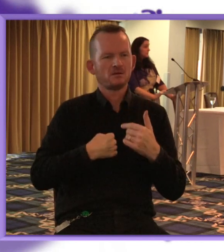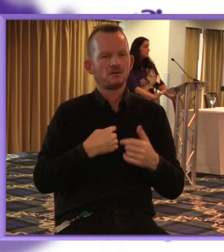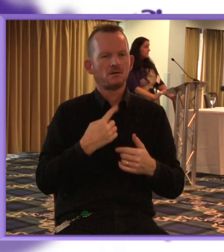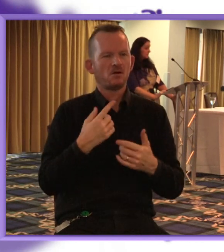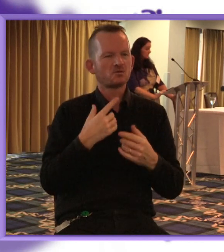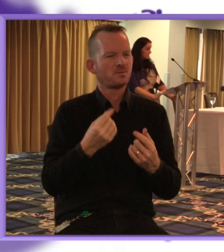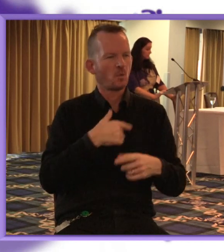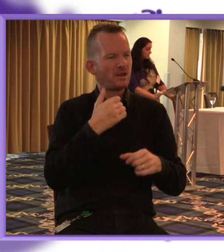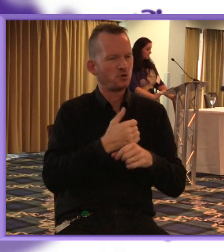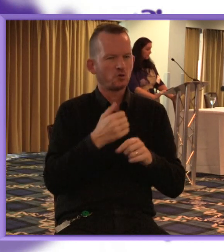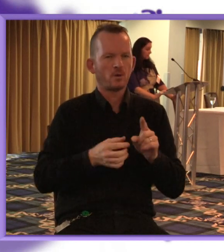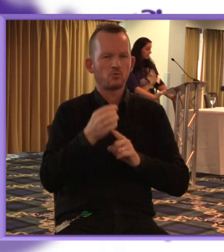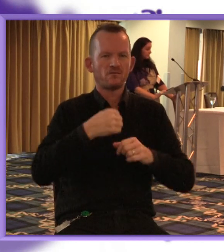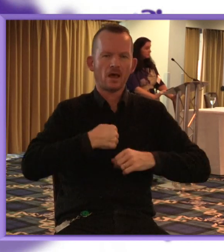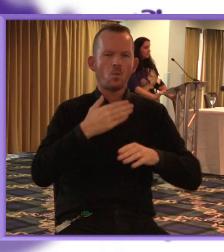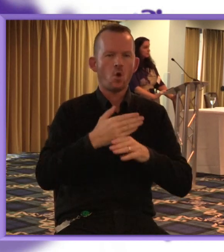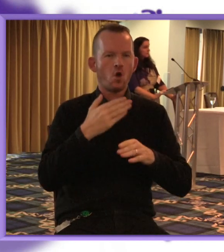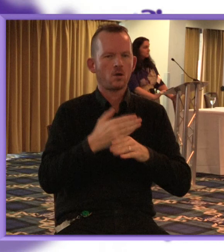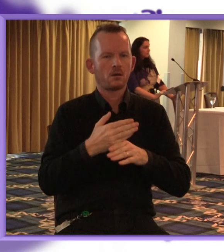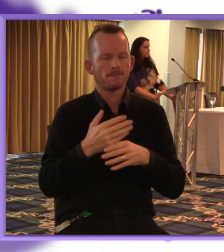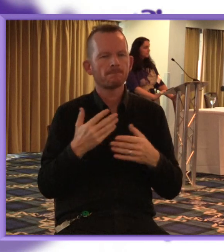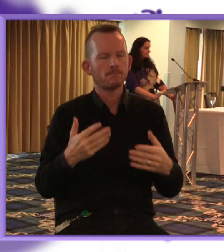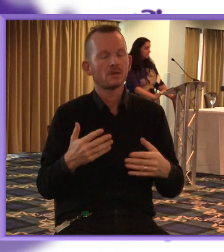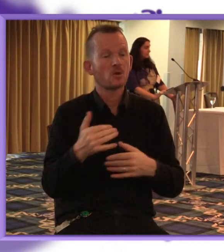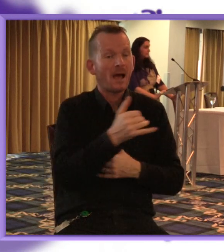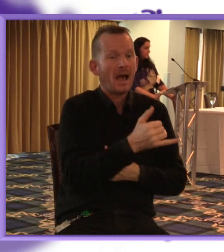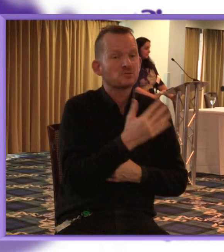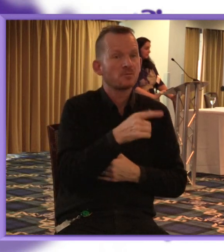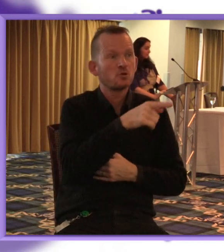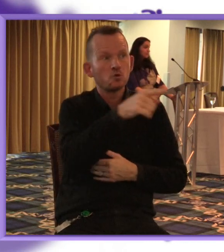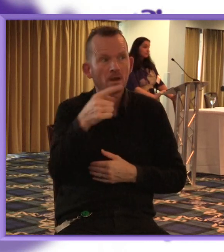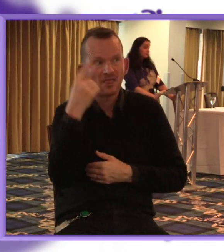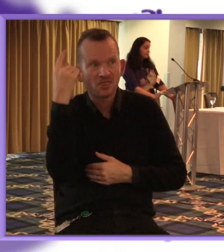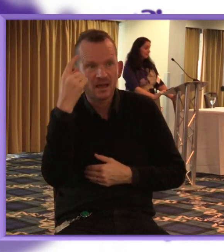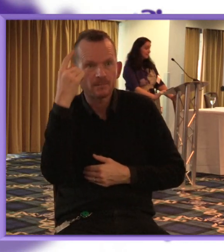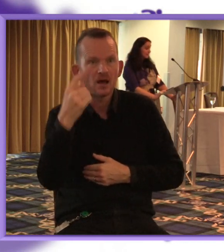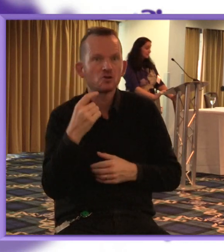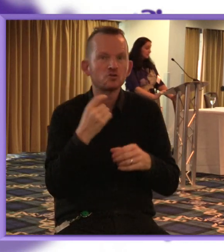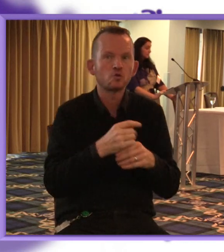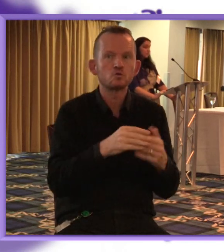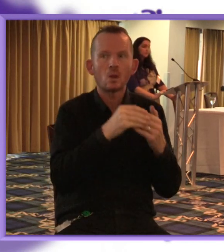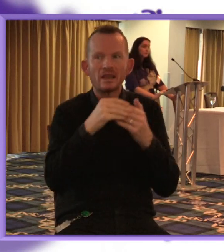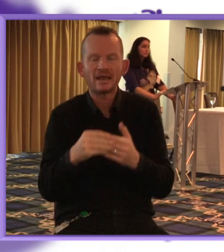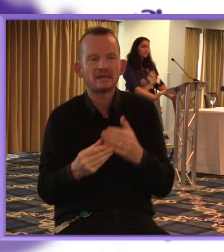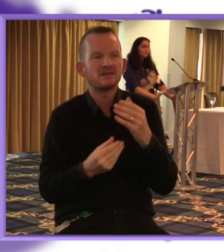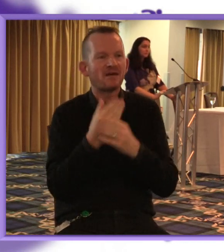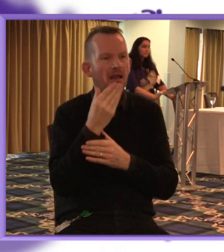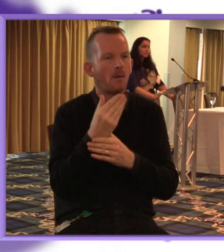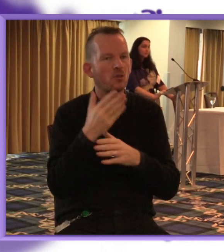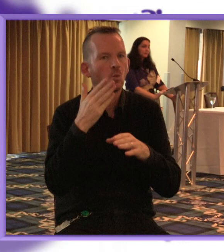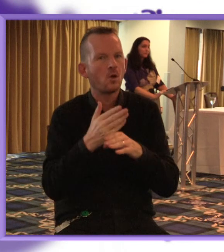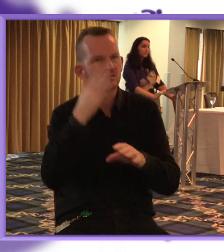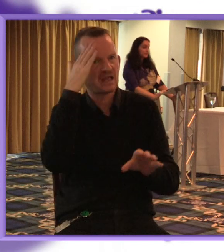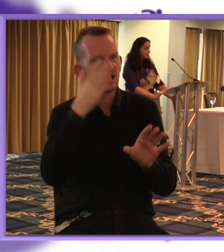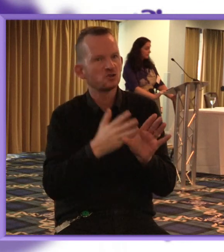improve the work that we do. So perhaps there's something that you could think about that you could do to lead and develop the work of the Psychological